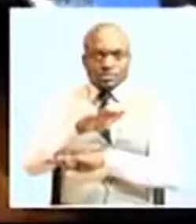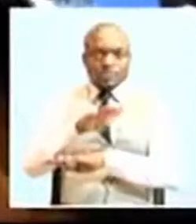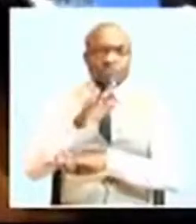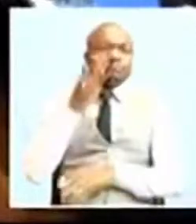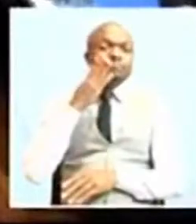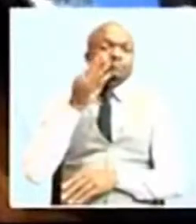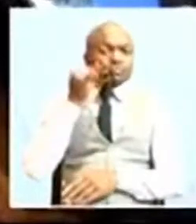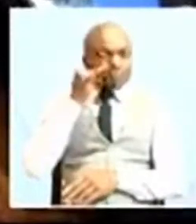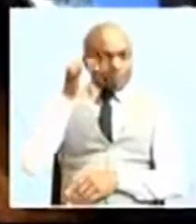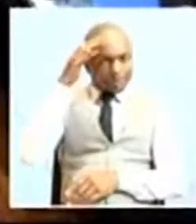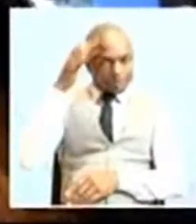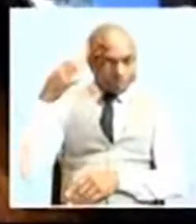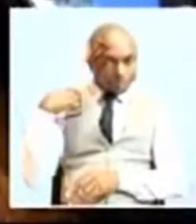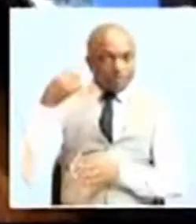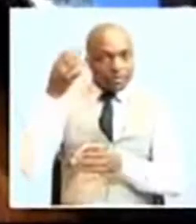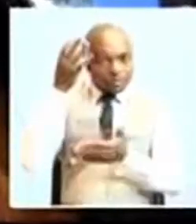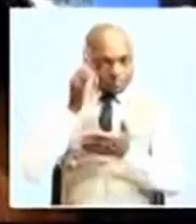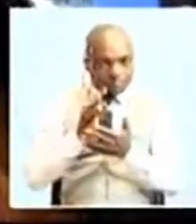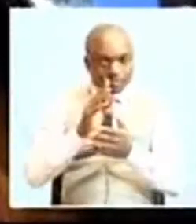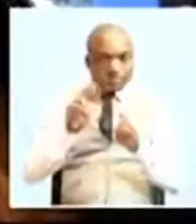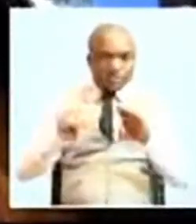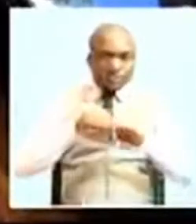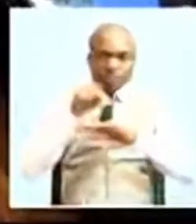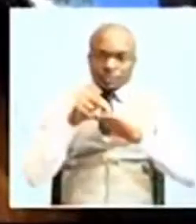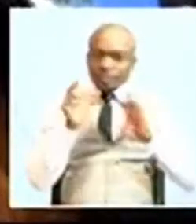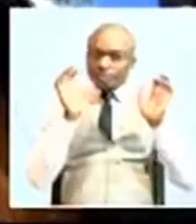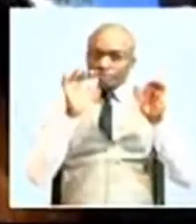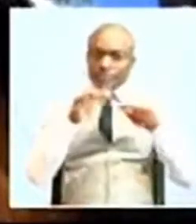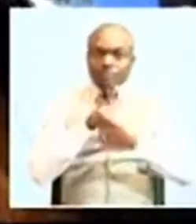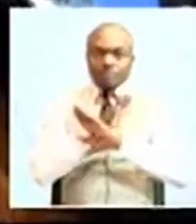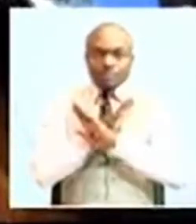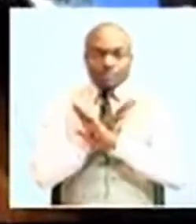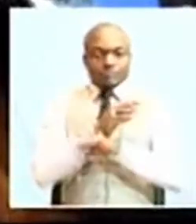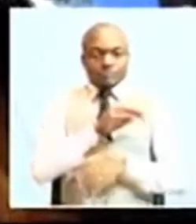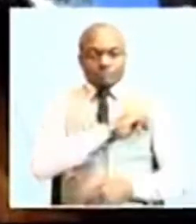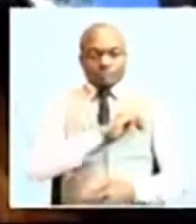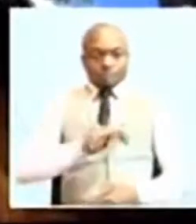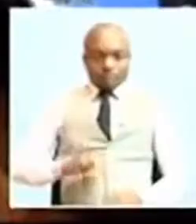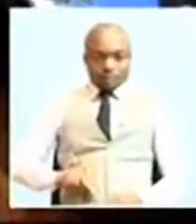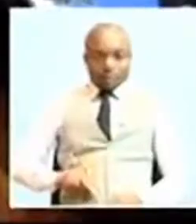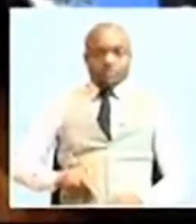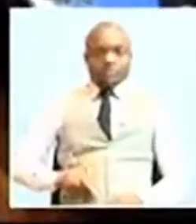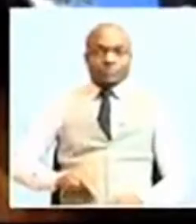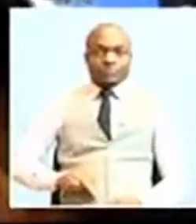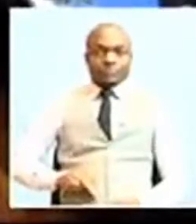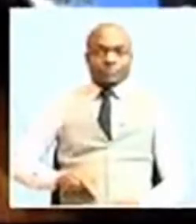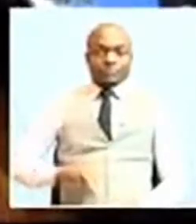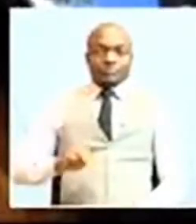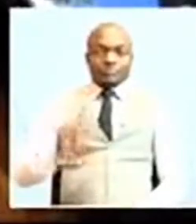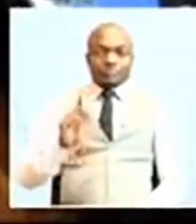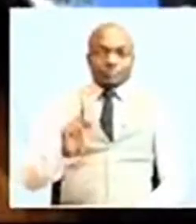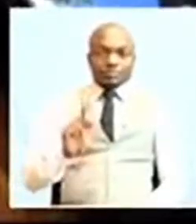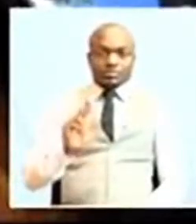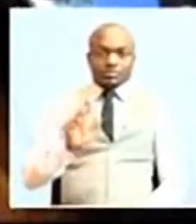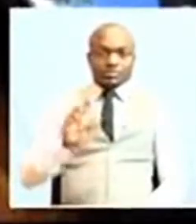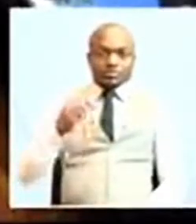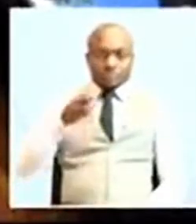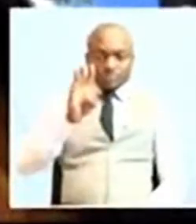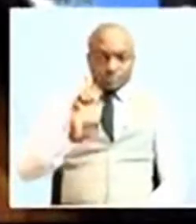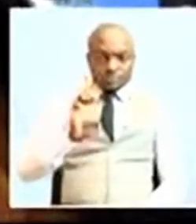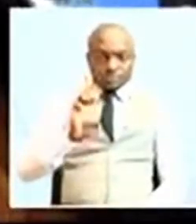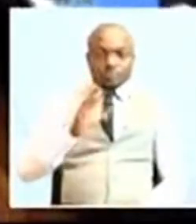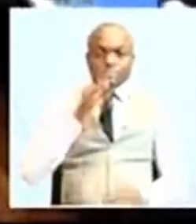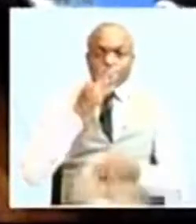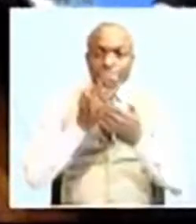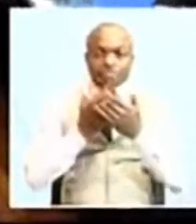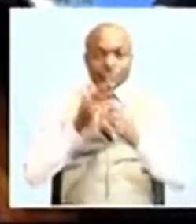the Office of the Clerk, National Assembly of Zambia. Thank you. Honorable Member for Kaumbwe. Thank you, Chair. Good